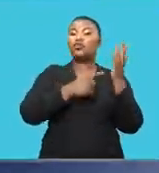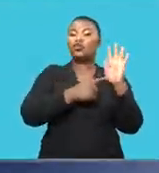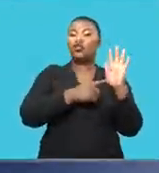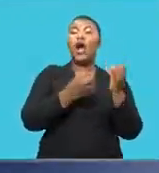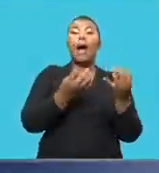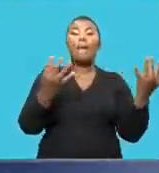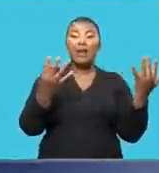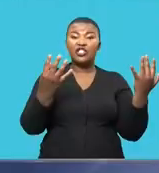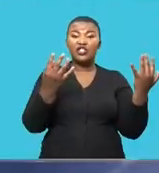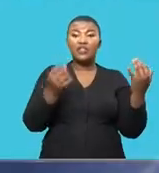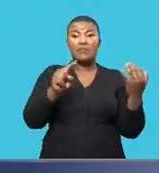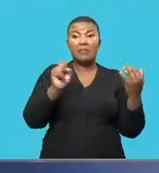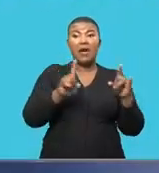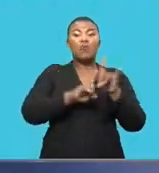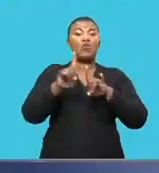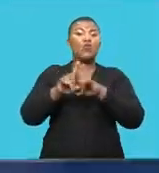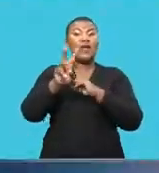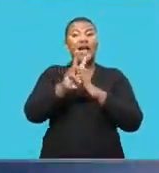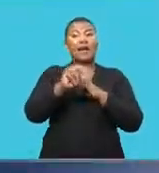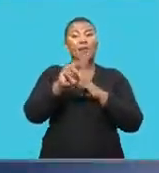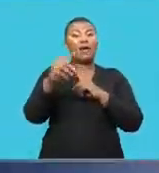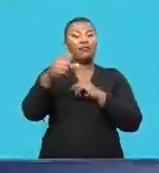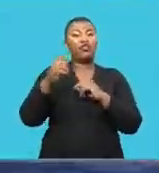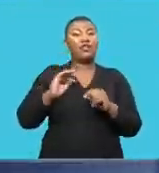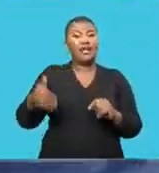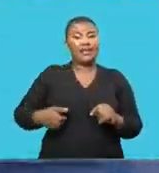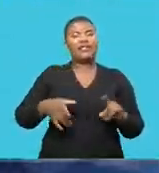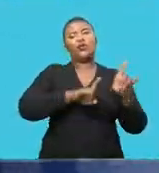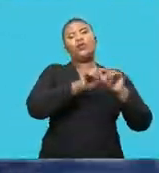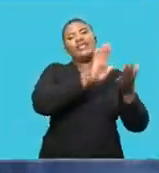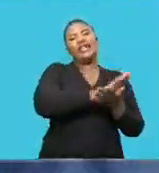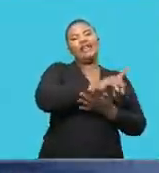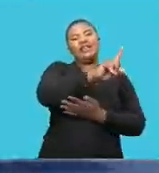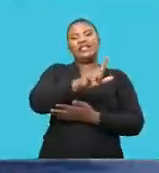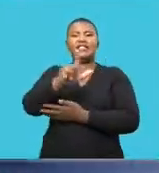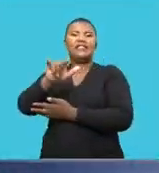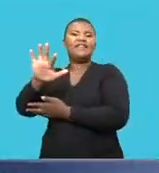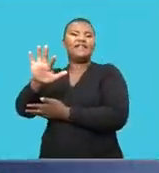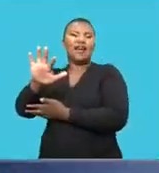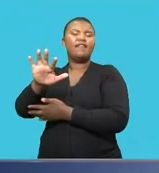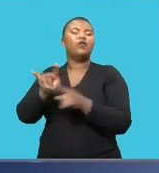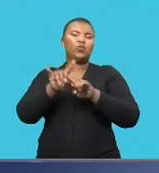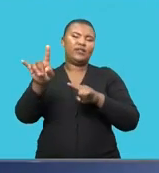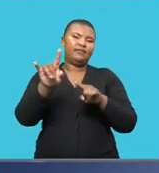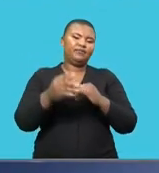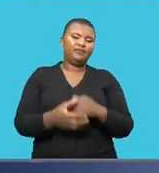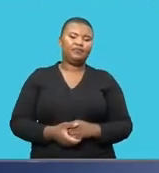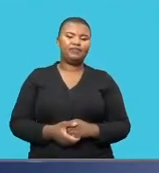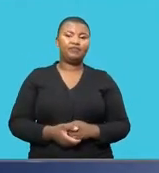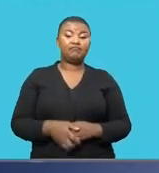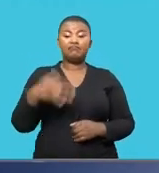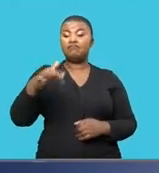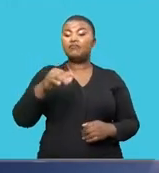result confirmed it, that the MMG Ladies won by a stunning 17 points to 5 to win the game. The game was